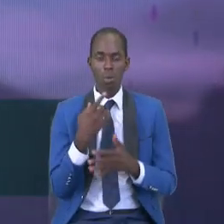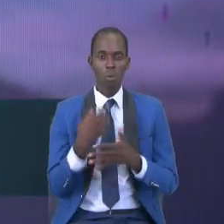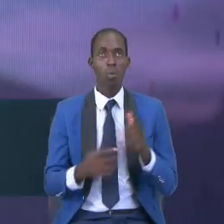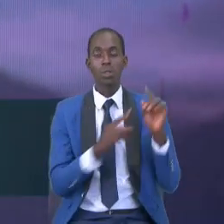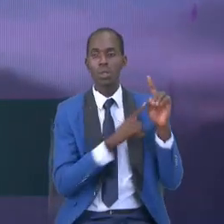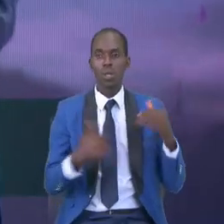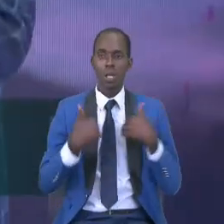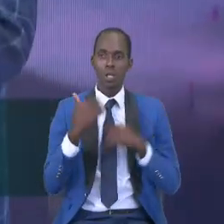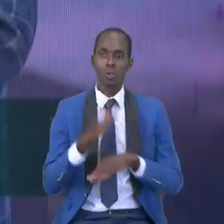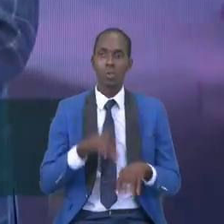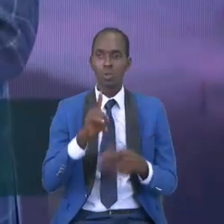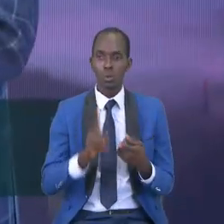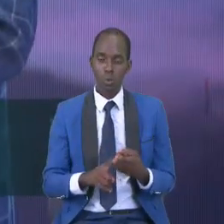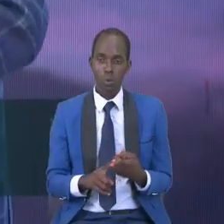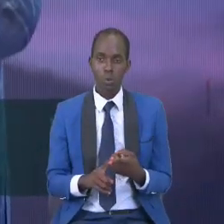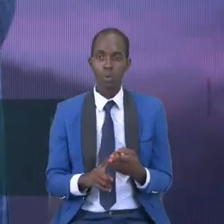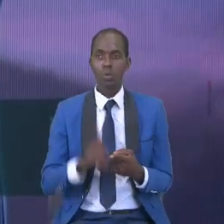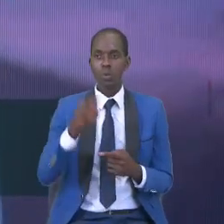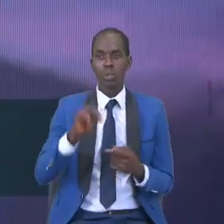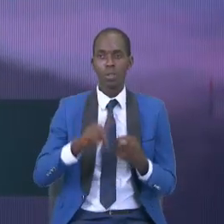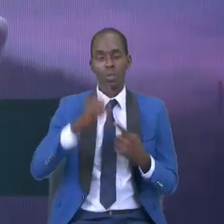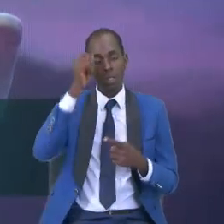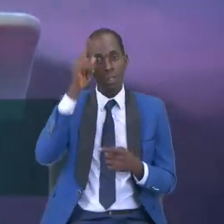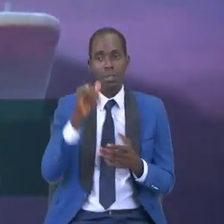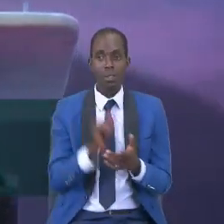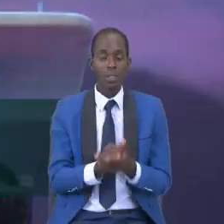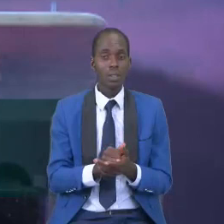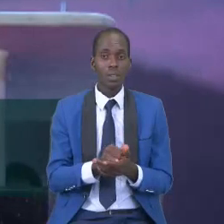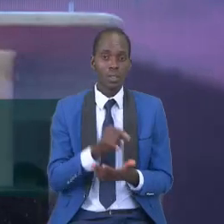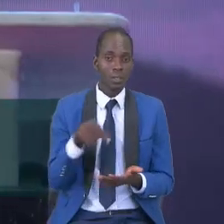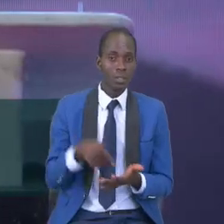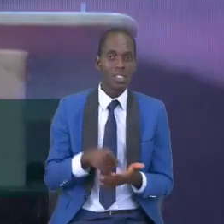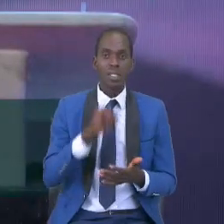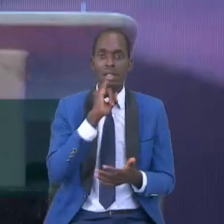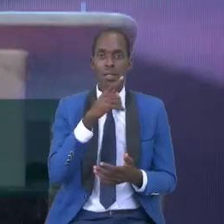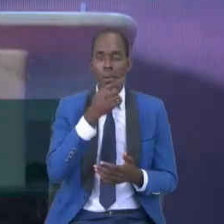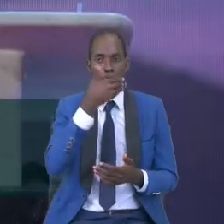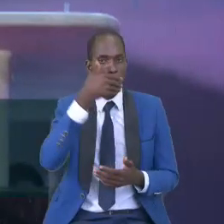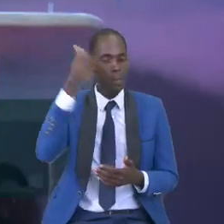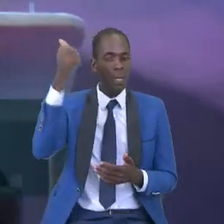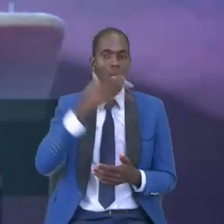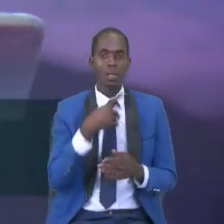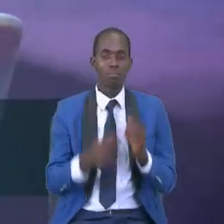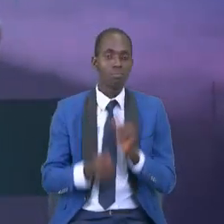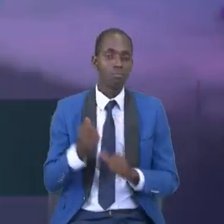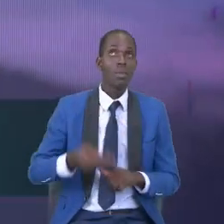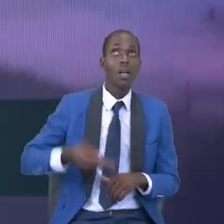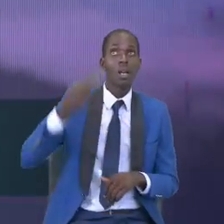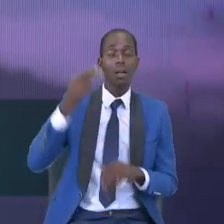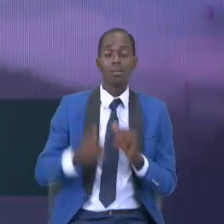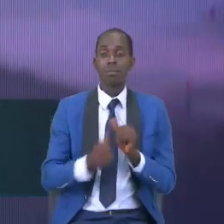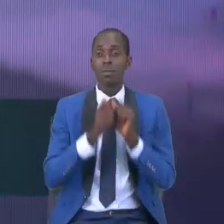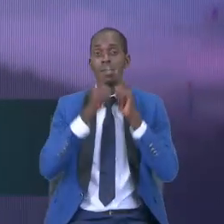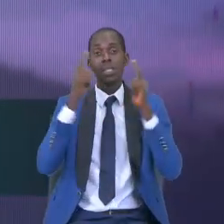to, you need to understand that this is the best and the highest and the greatest you could